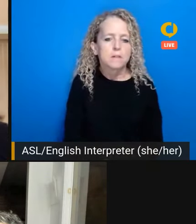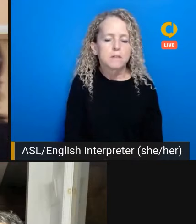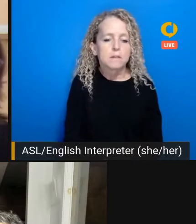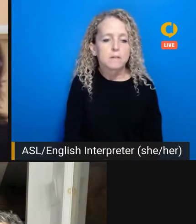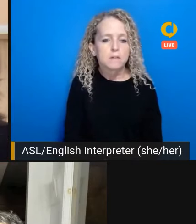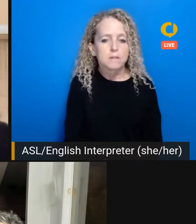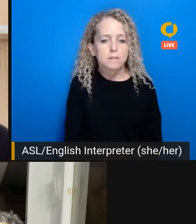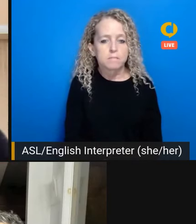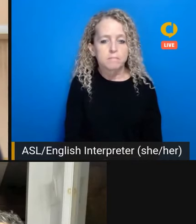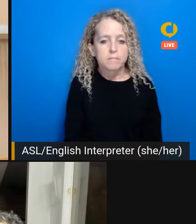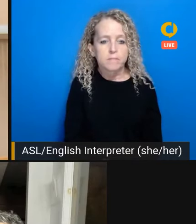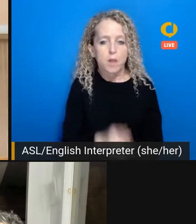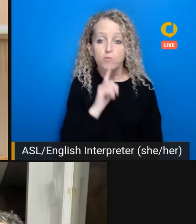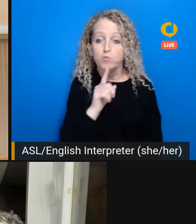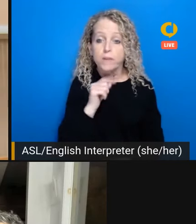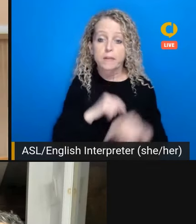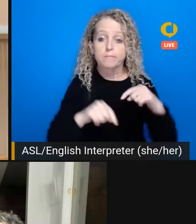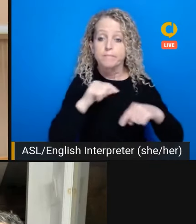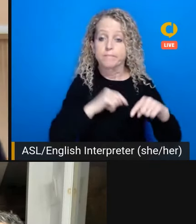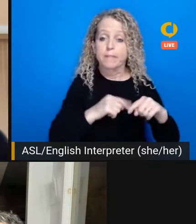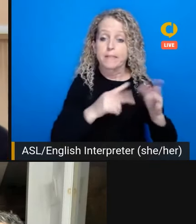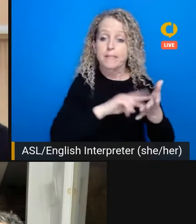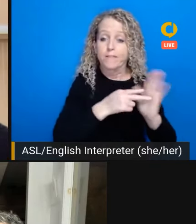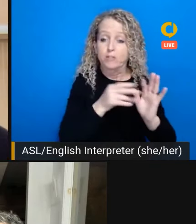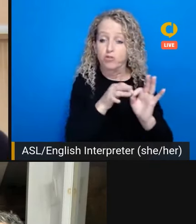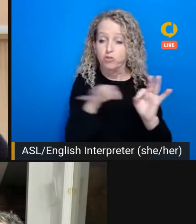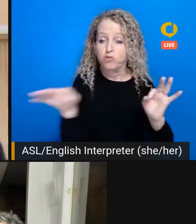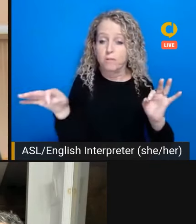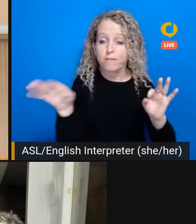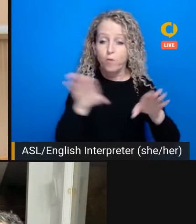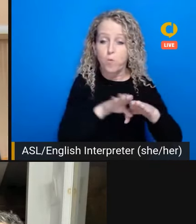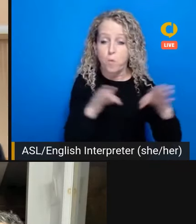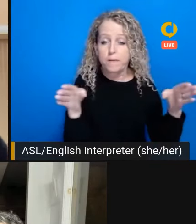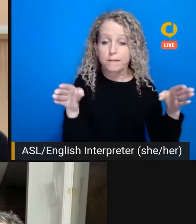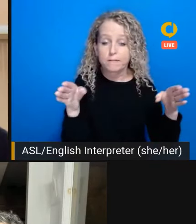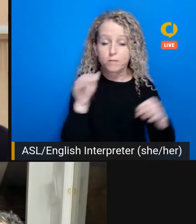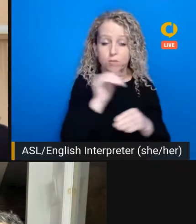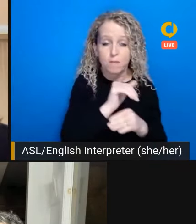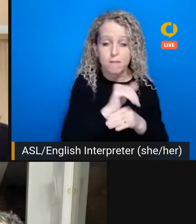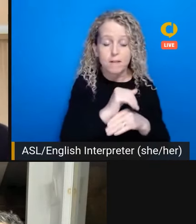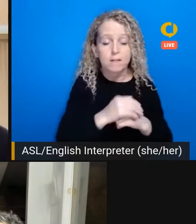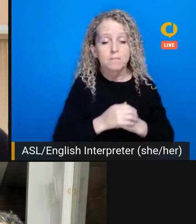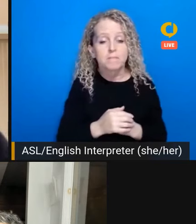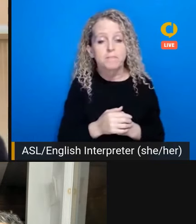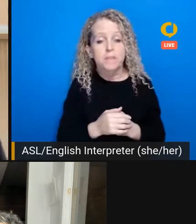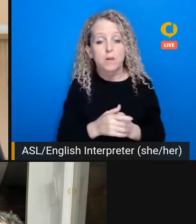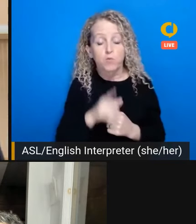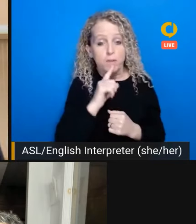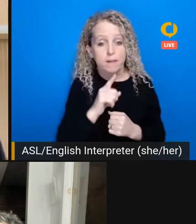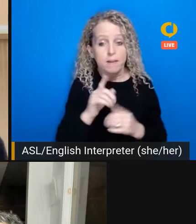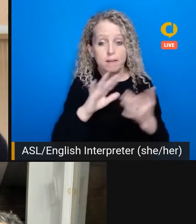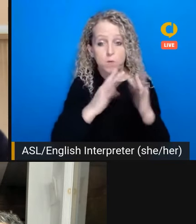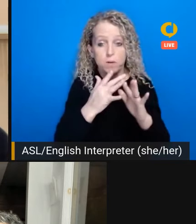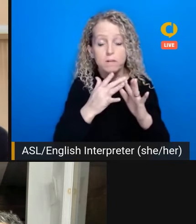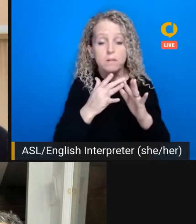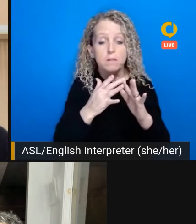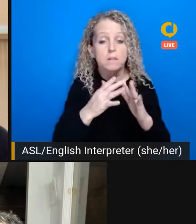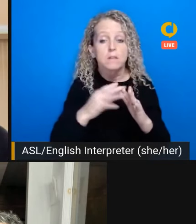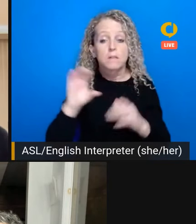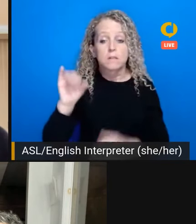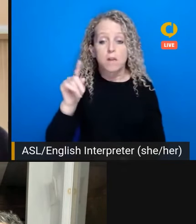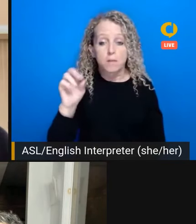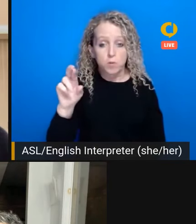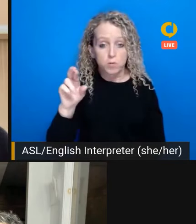that's a very good definition. And as a network and cybersecurity researcher, I actually